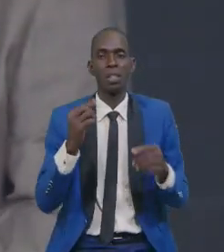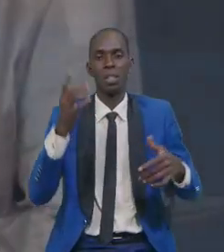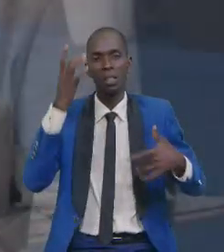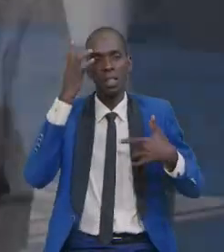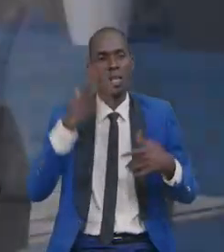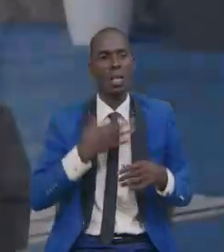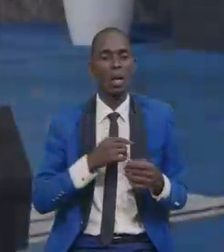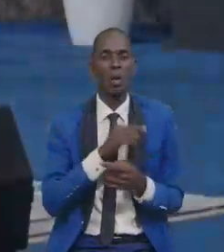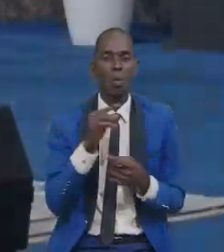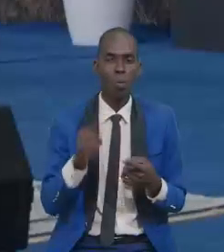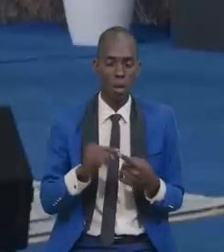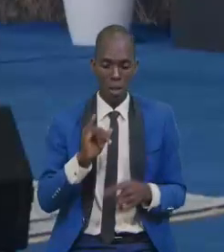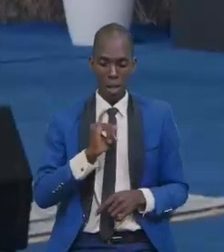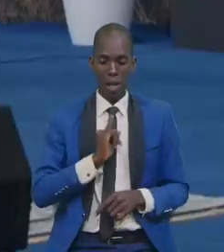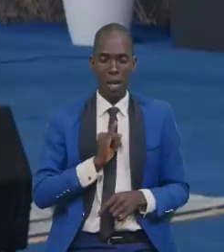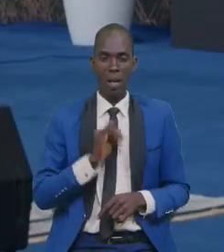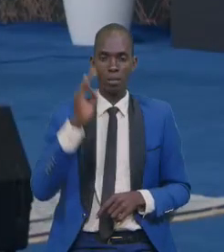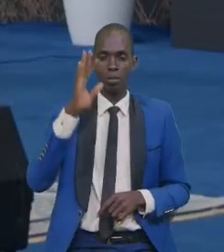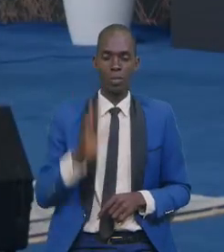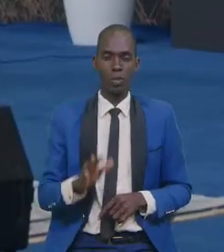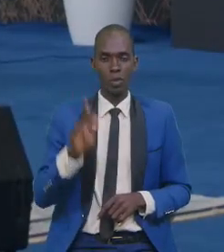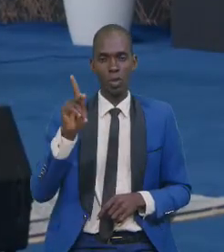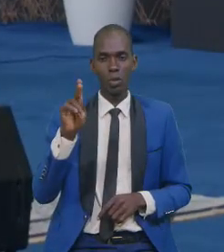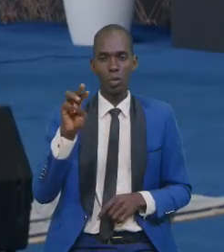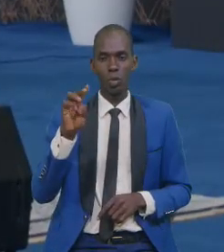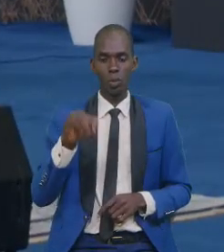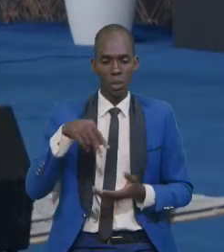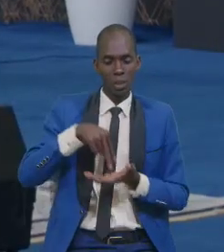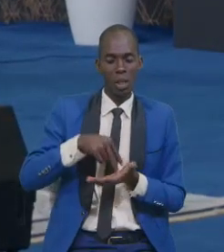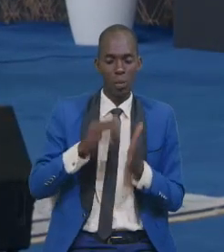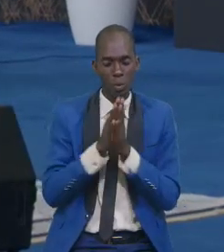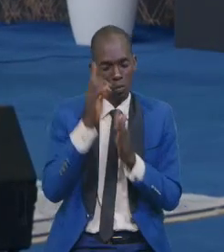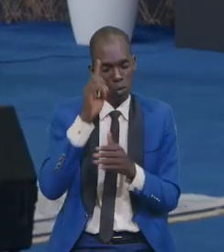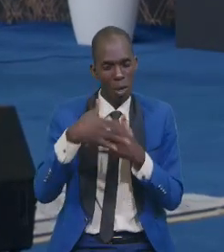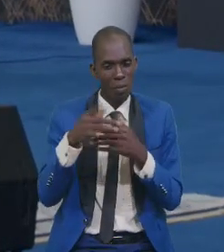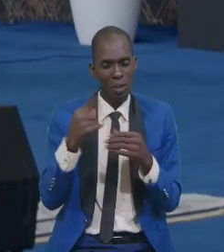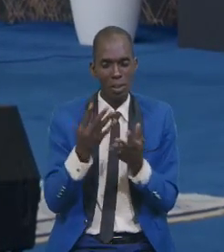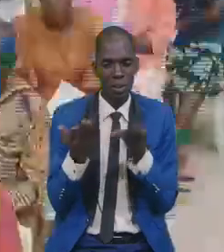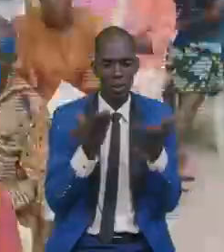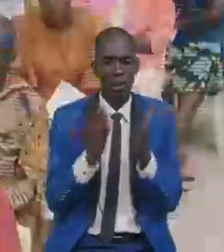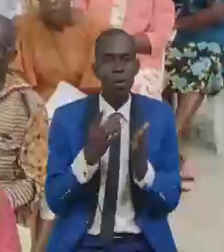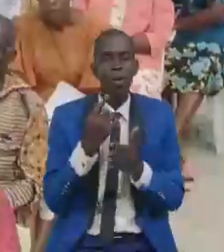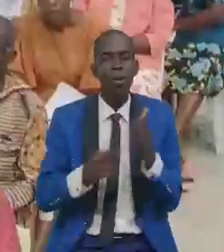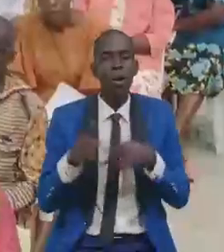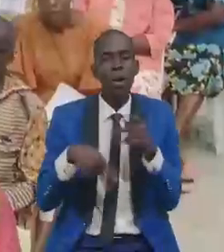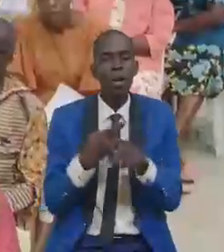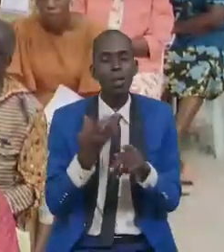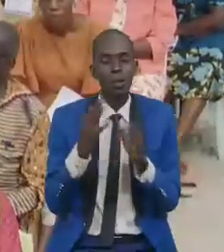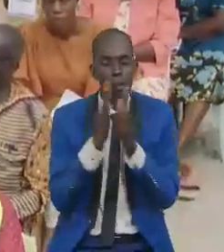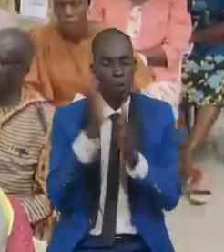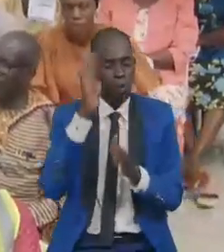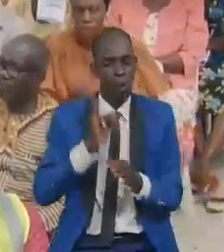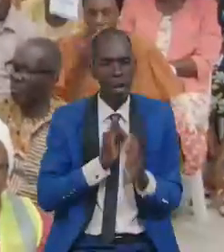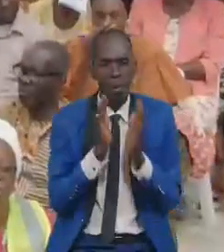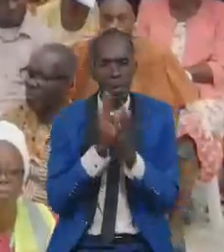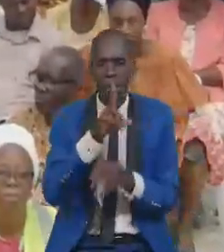I stand and pray for you after this service, what kind of prayer am I going to pray? The prayer of faith.